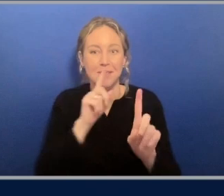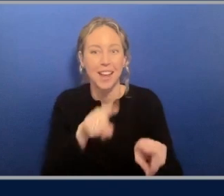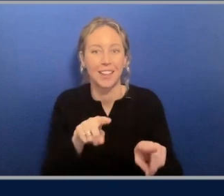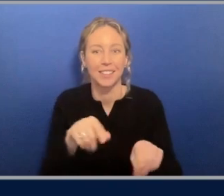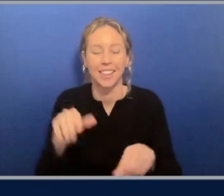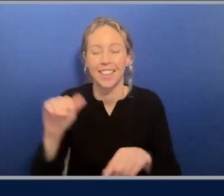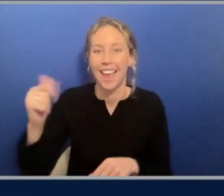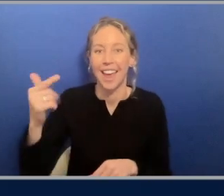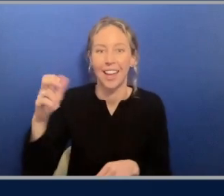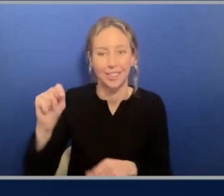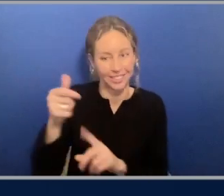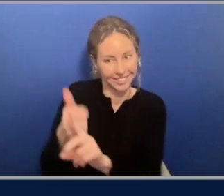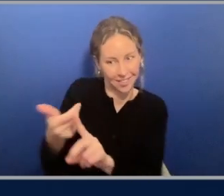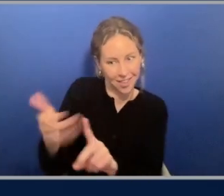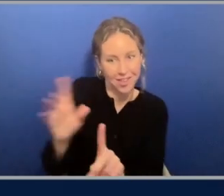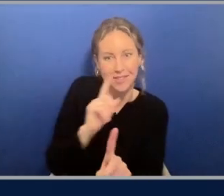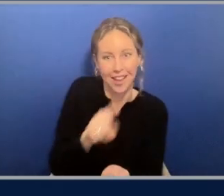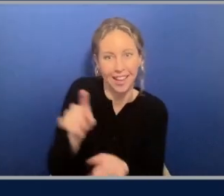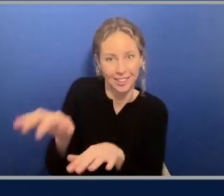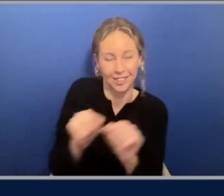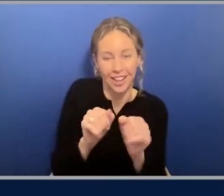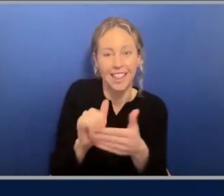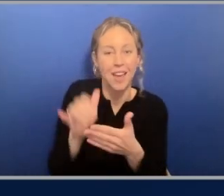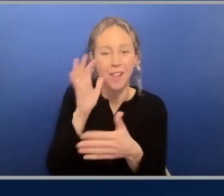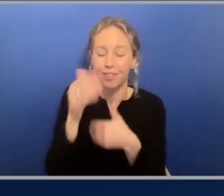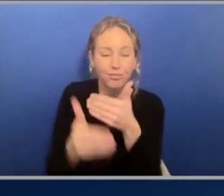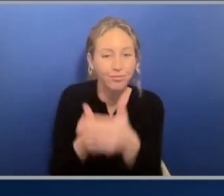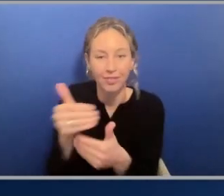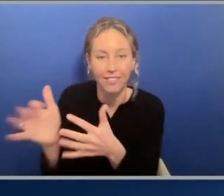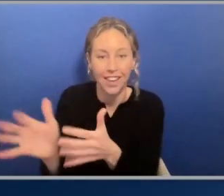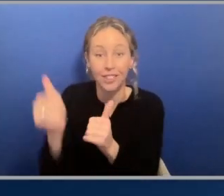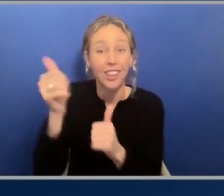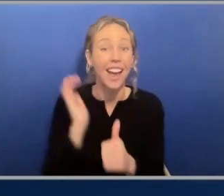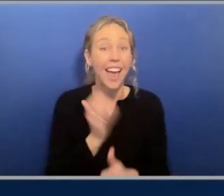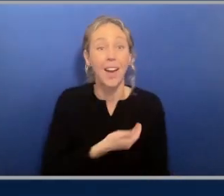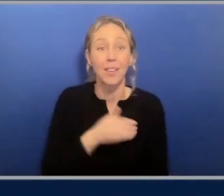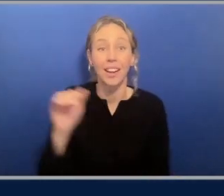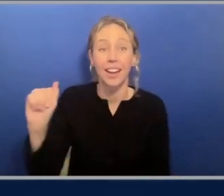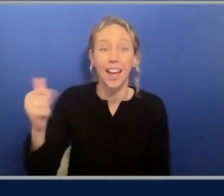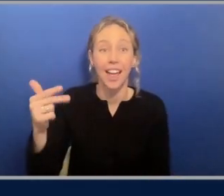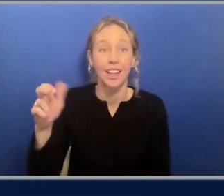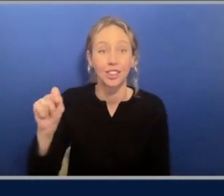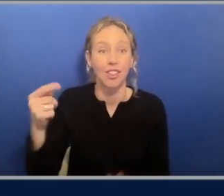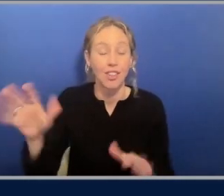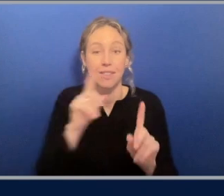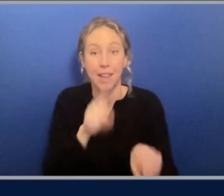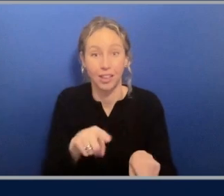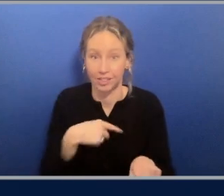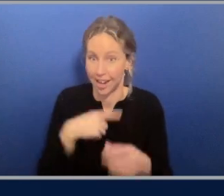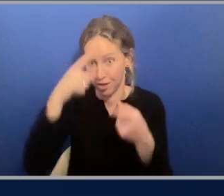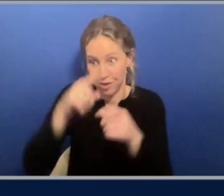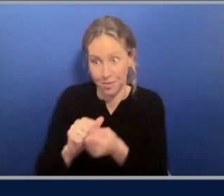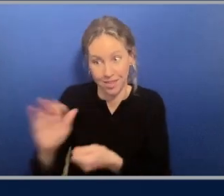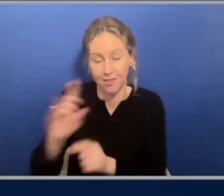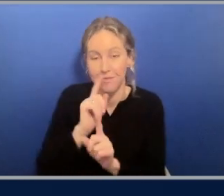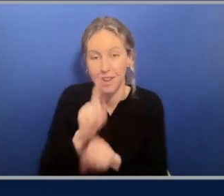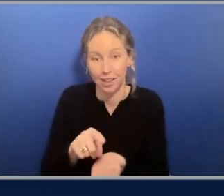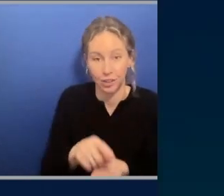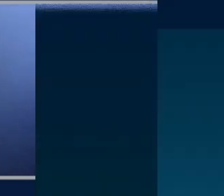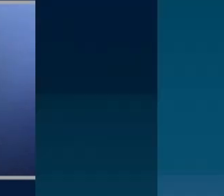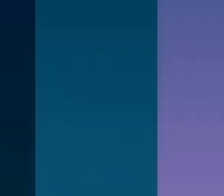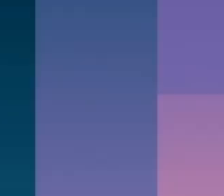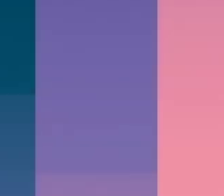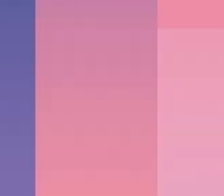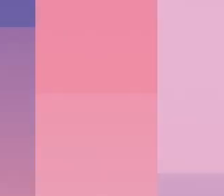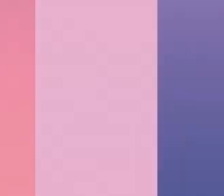about agentic experience, right? Our agent already answered that, and I agree with this answer as well, right? So essentially, with